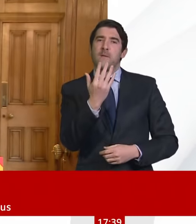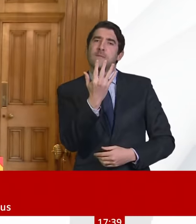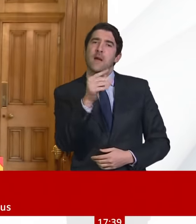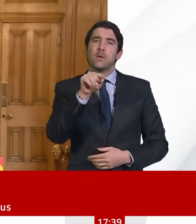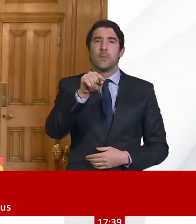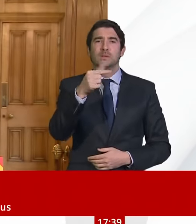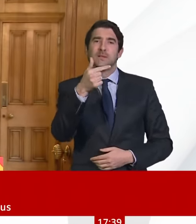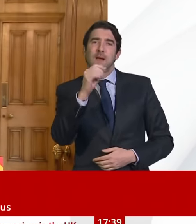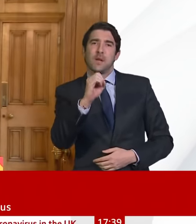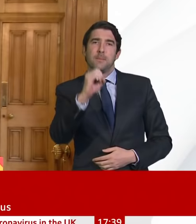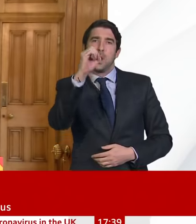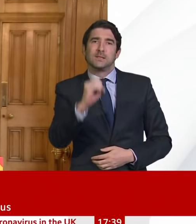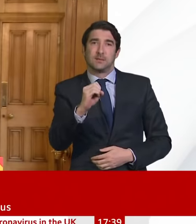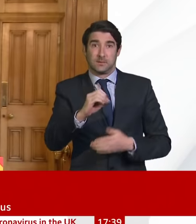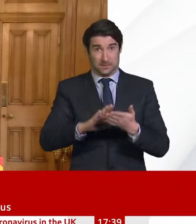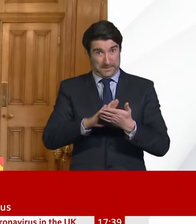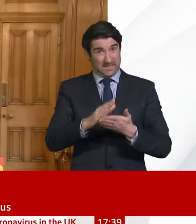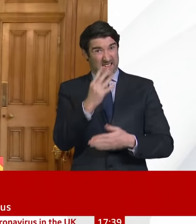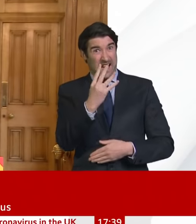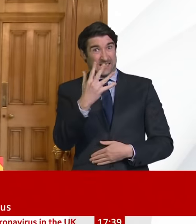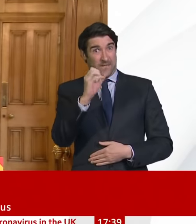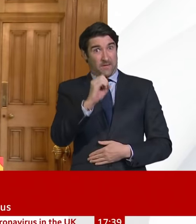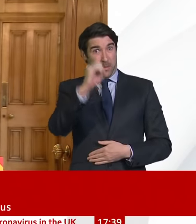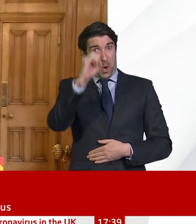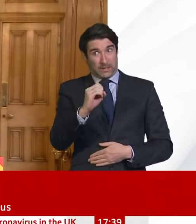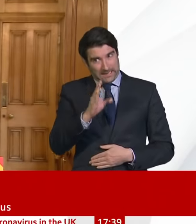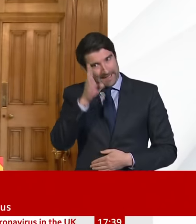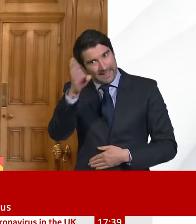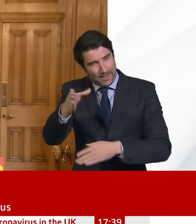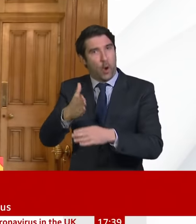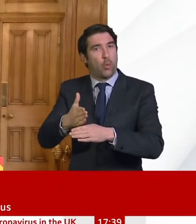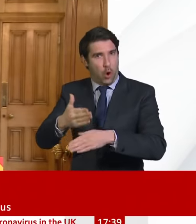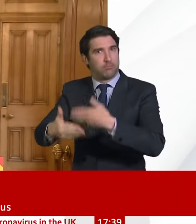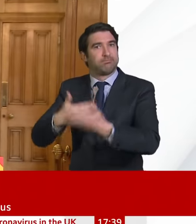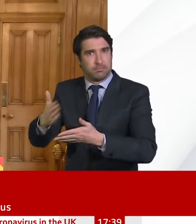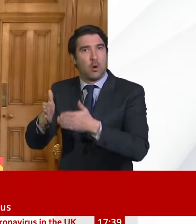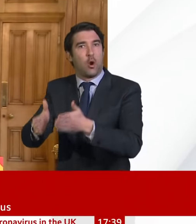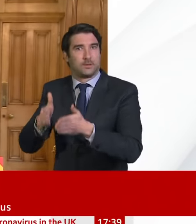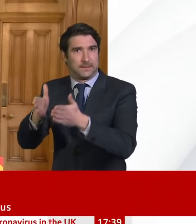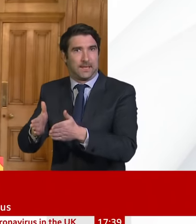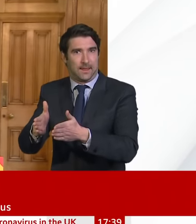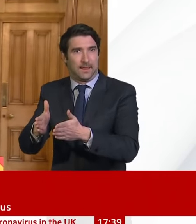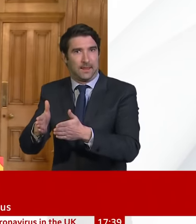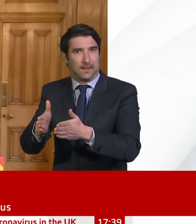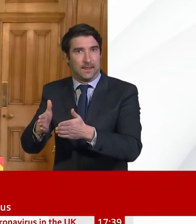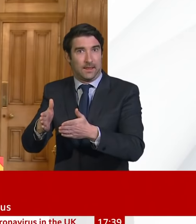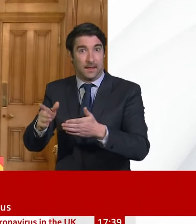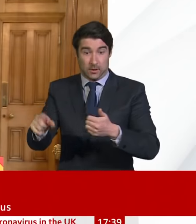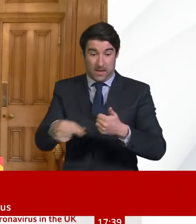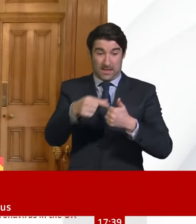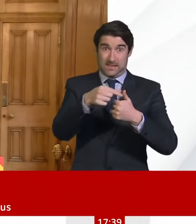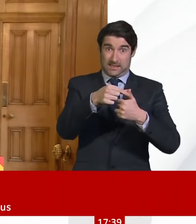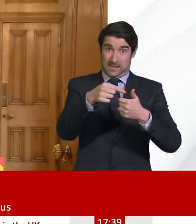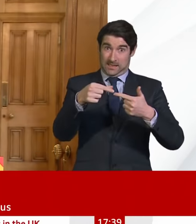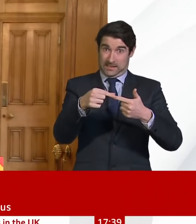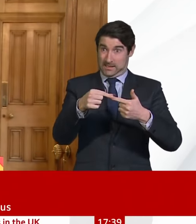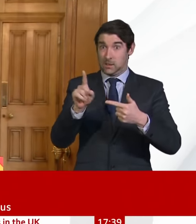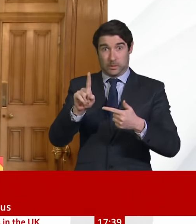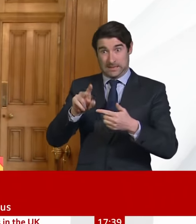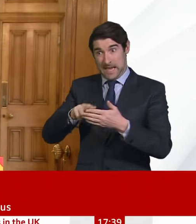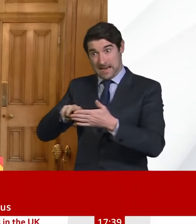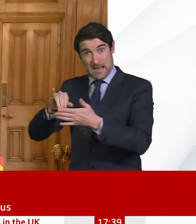testing companies to expand Pillar 2, so over time we have many different commercial partners delivering mass swab testing.